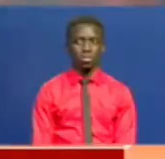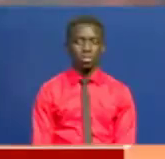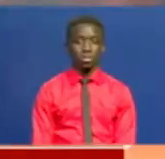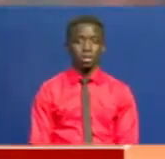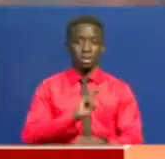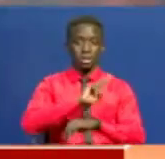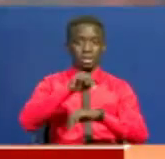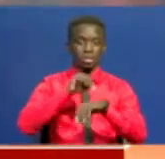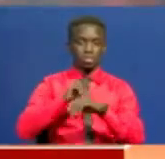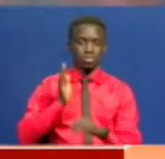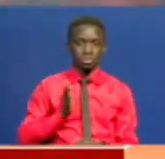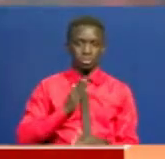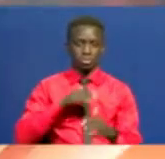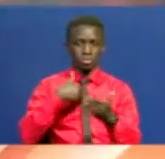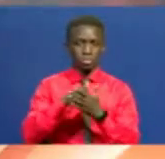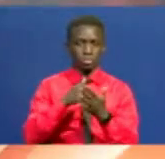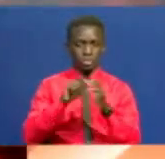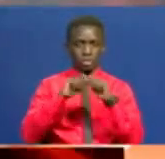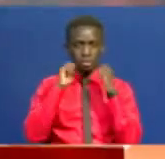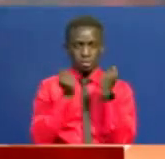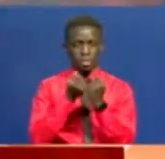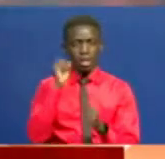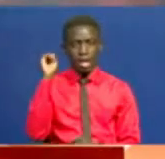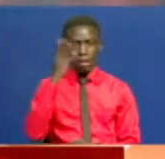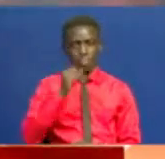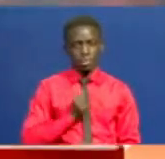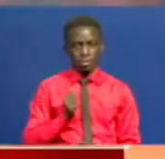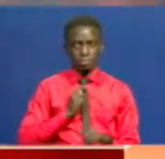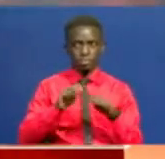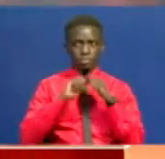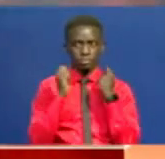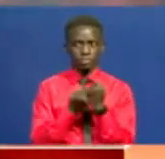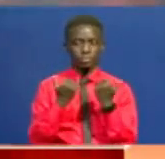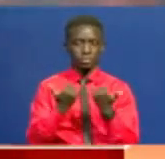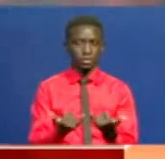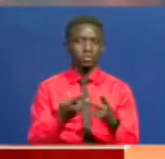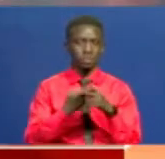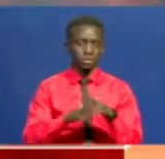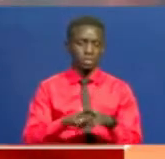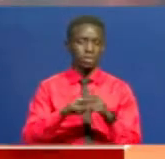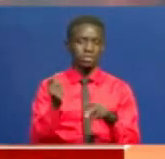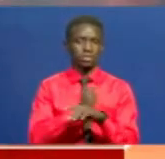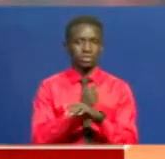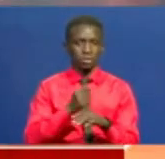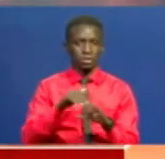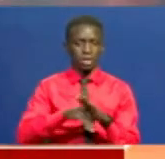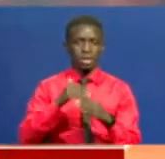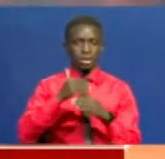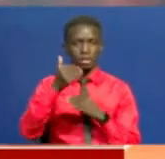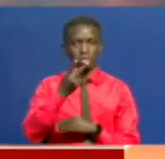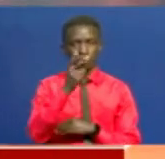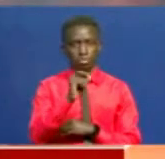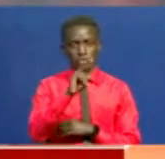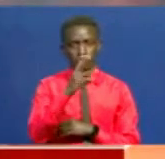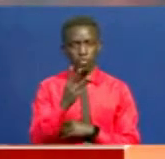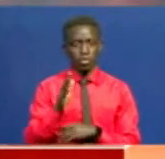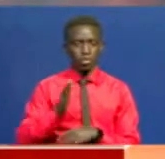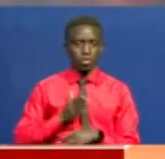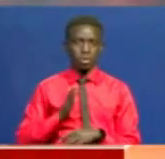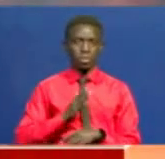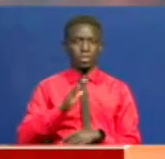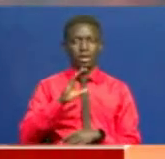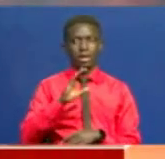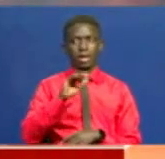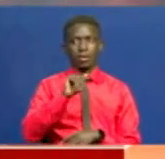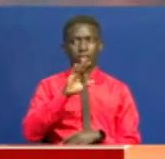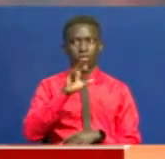The national women's soccer team Harambee Starlets has stepped up training ahead of their 2024 Women Africa Cup of Nations two-legged